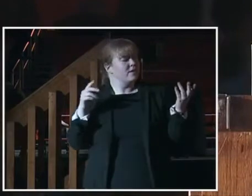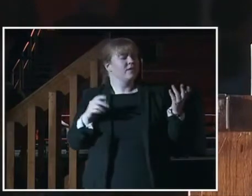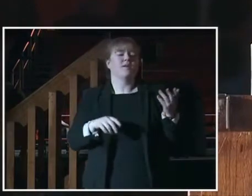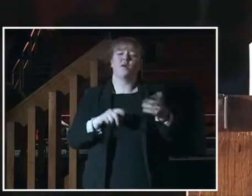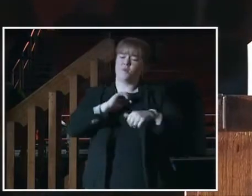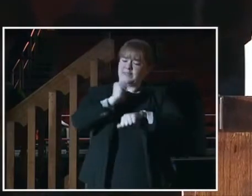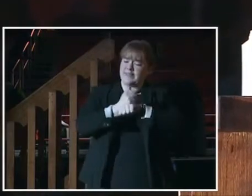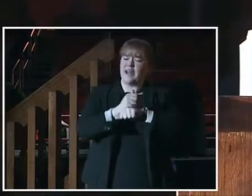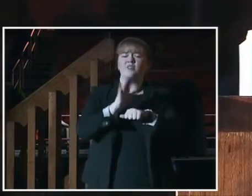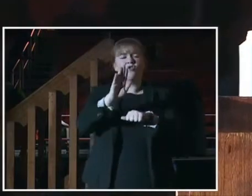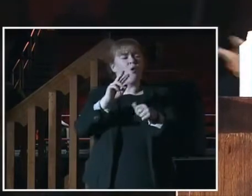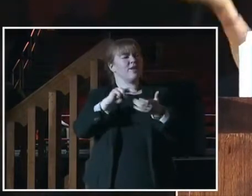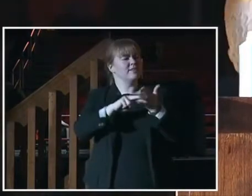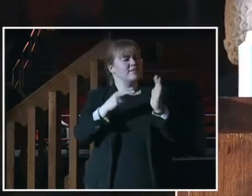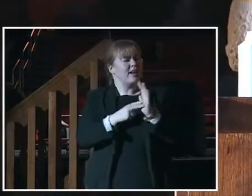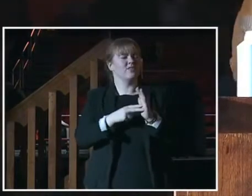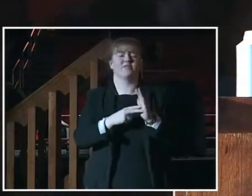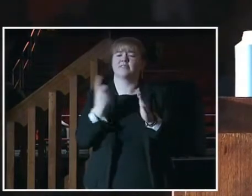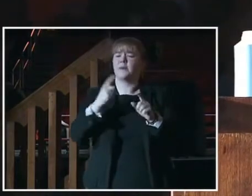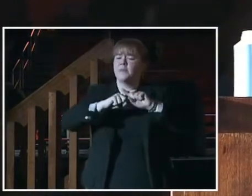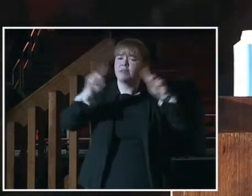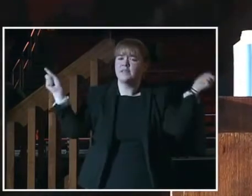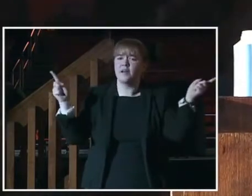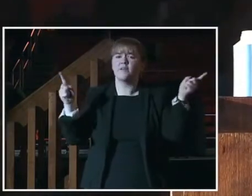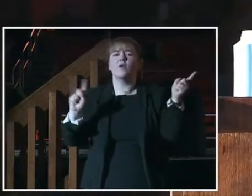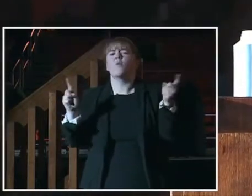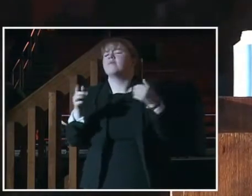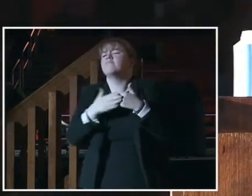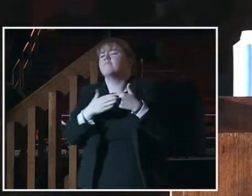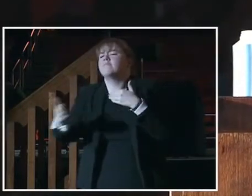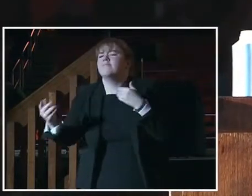your intentions. So where do we go from here?